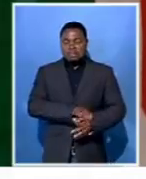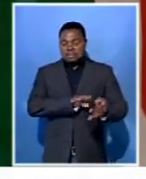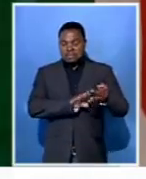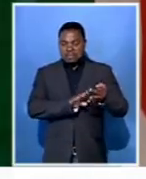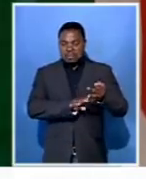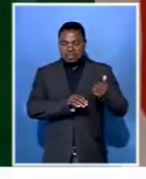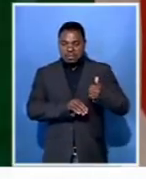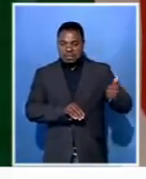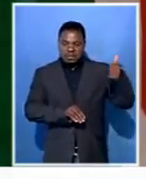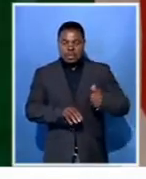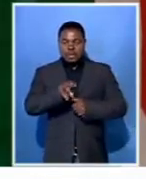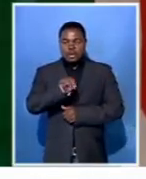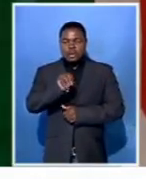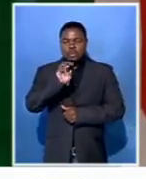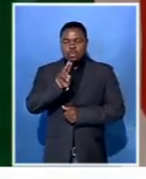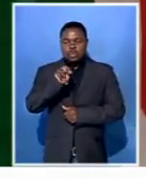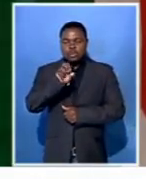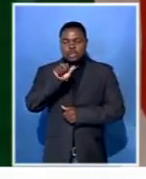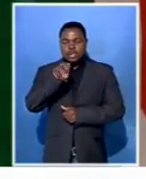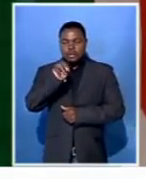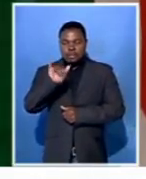Brigadier General Munsami,